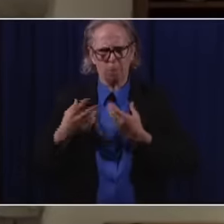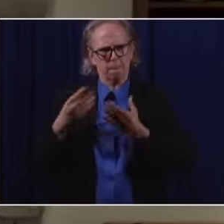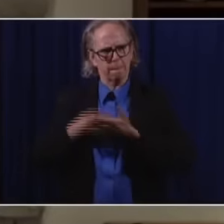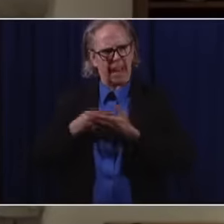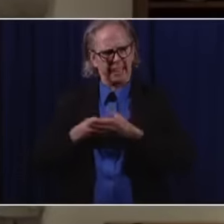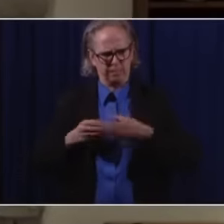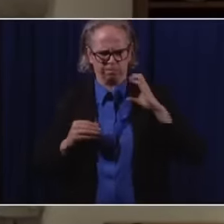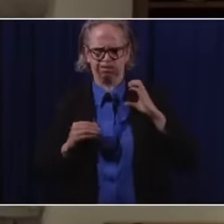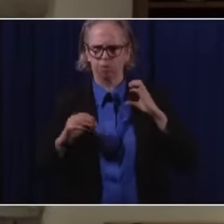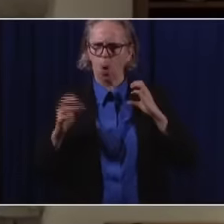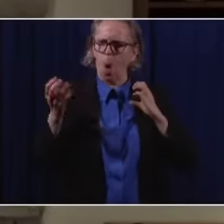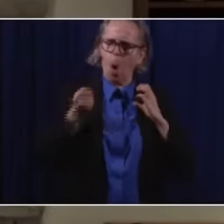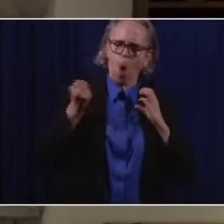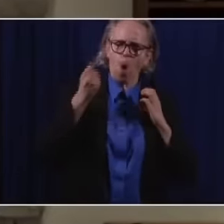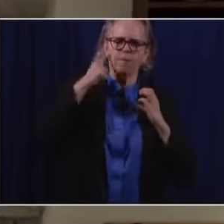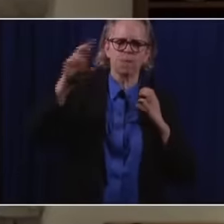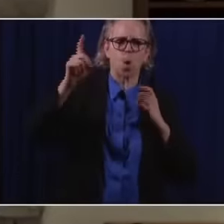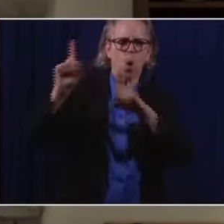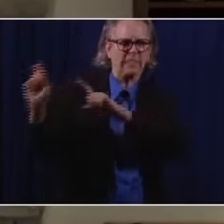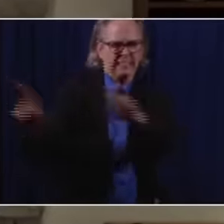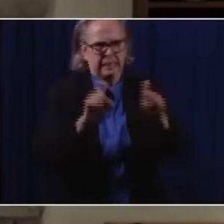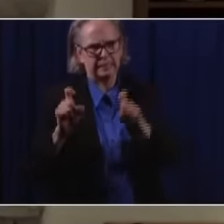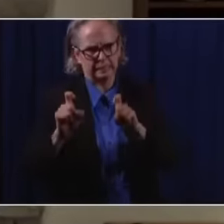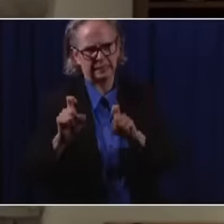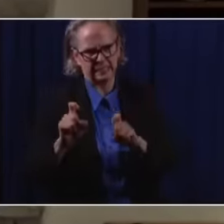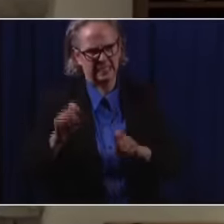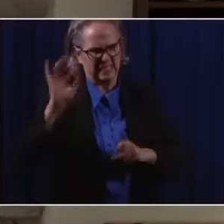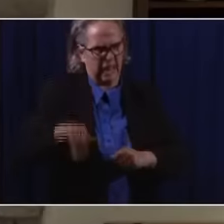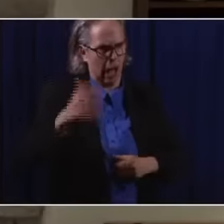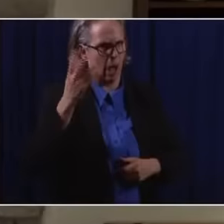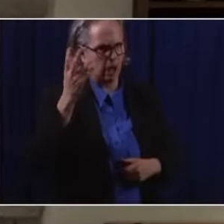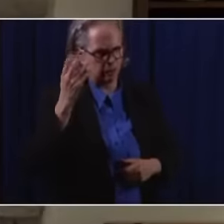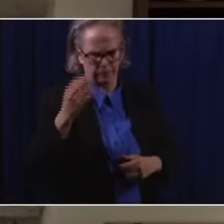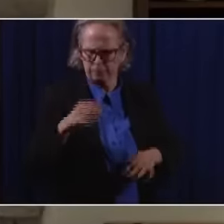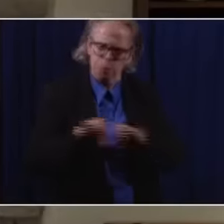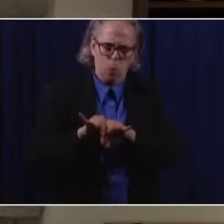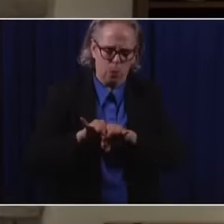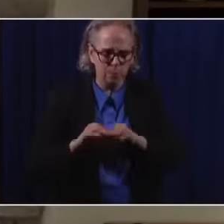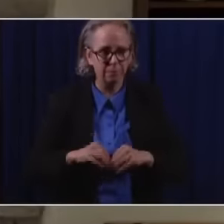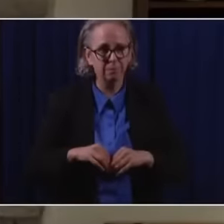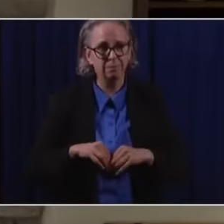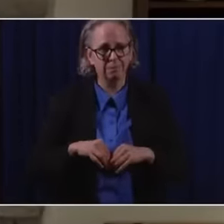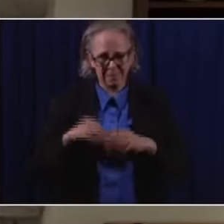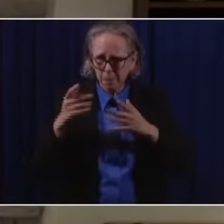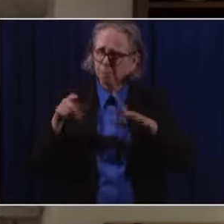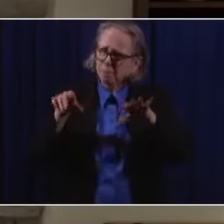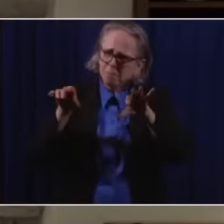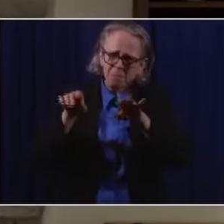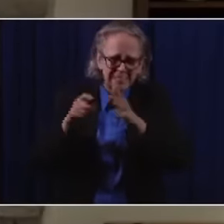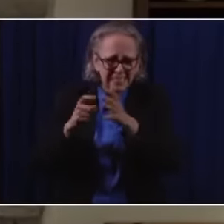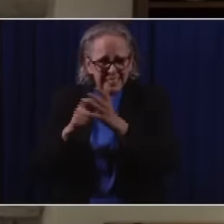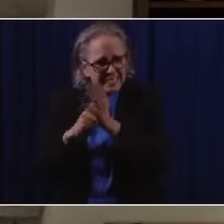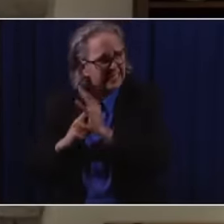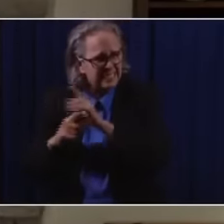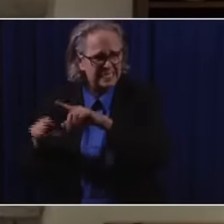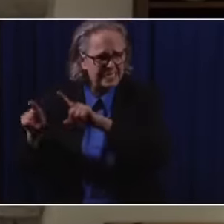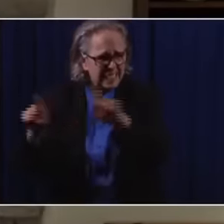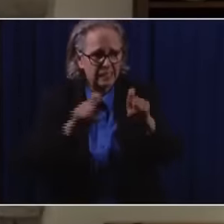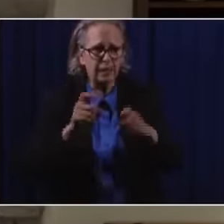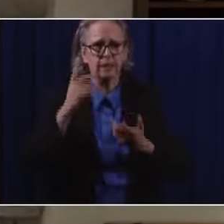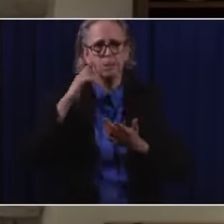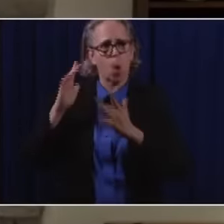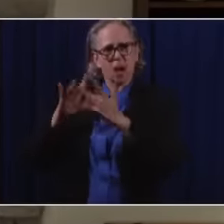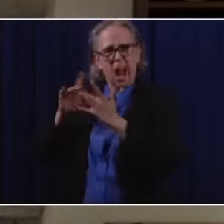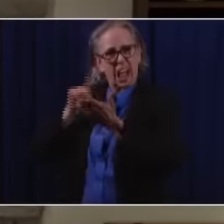tests as we can get in here, and do the tracing, the testing and the tracing. And we've got to have money for that, because if we can't do that, we can't keep the virus